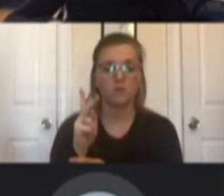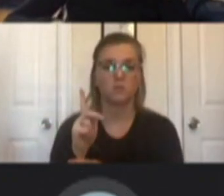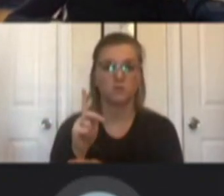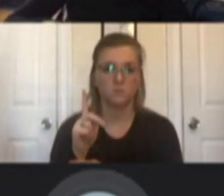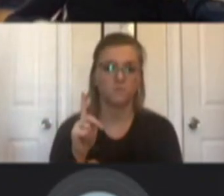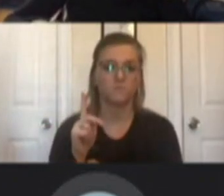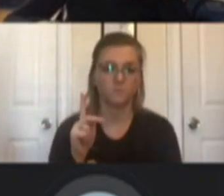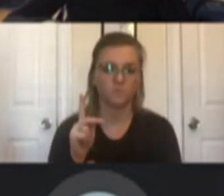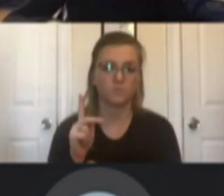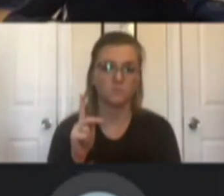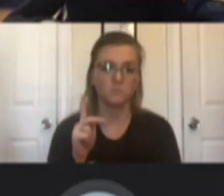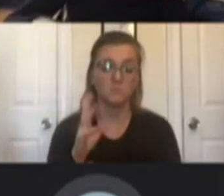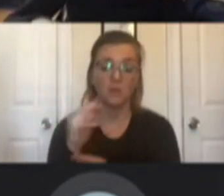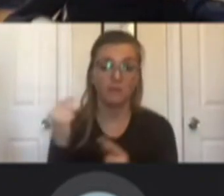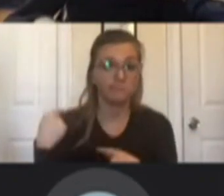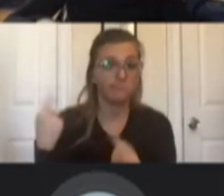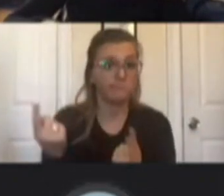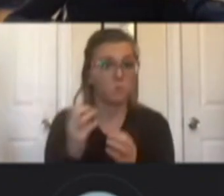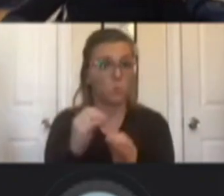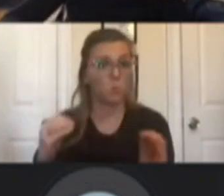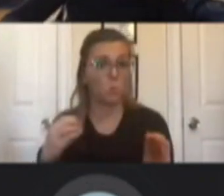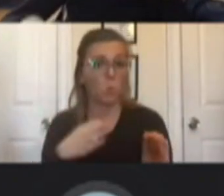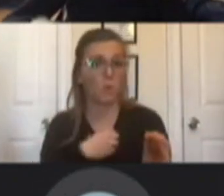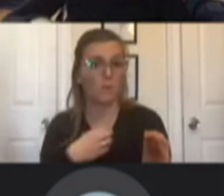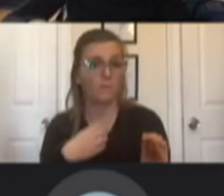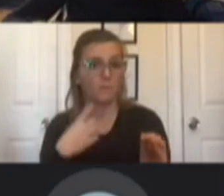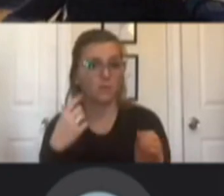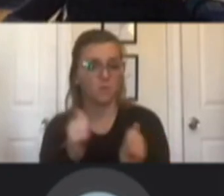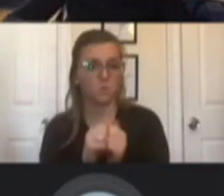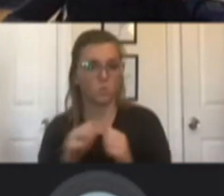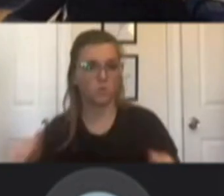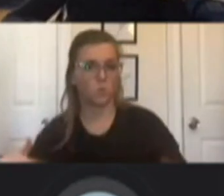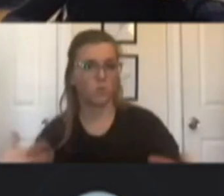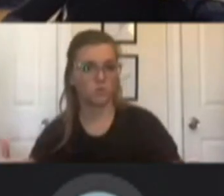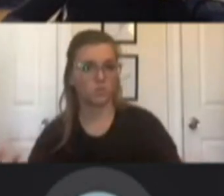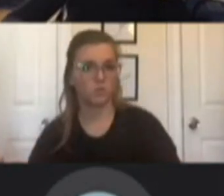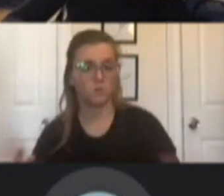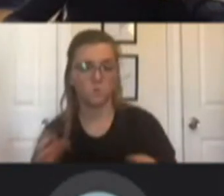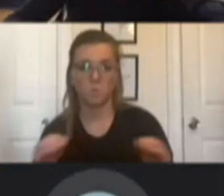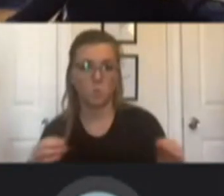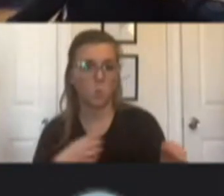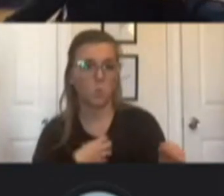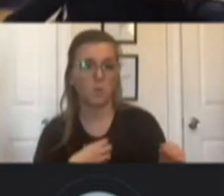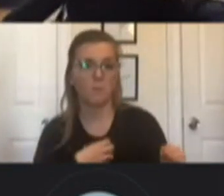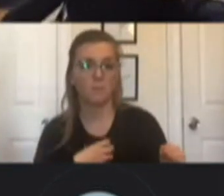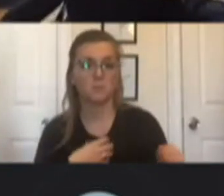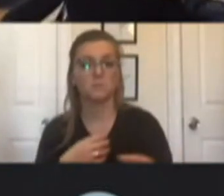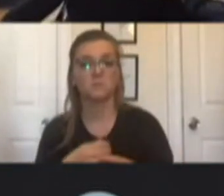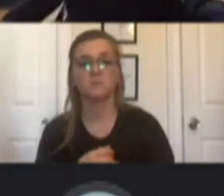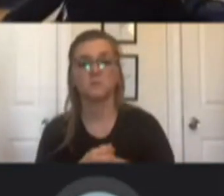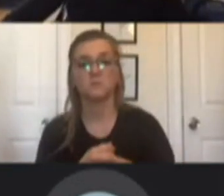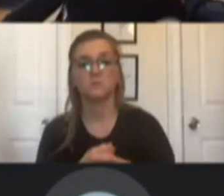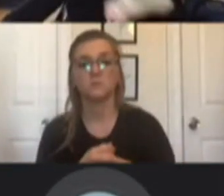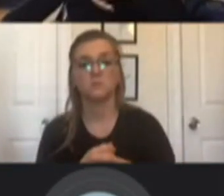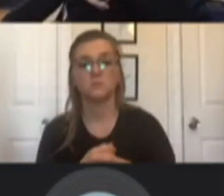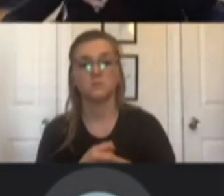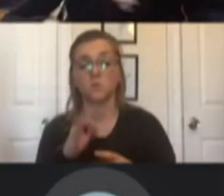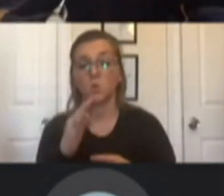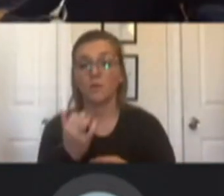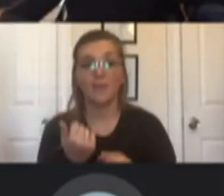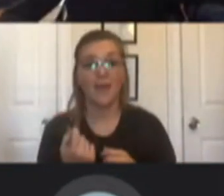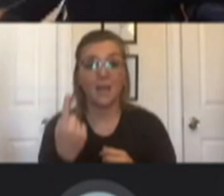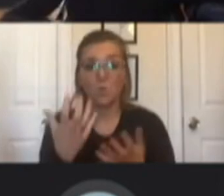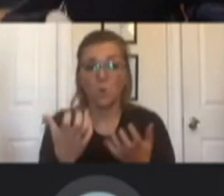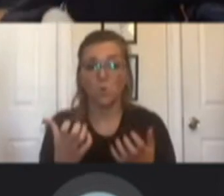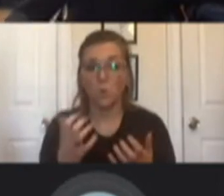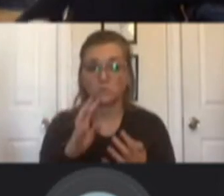about, and there's been no complaints with anyone wheelchair accessible. If anyone wants to have a schedule a time, I'll go with